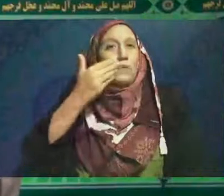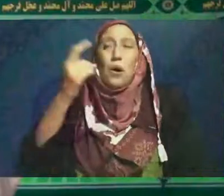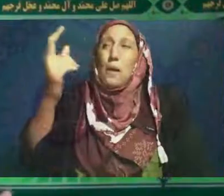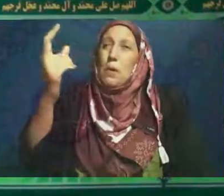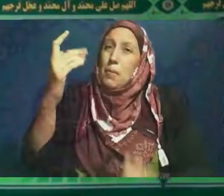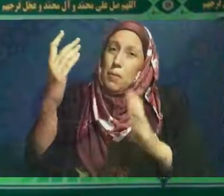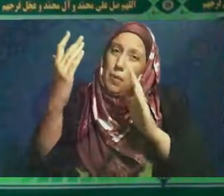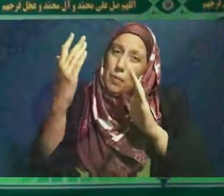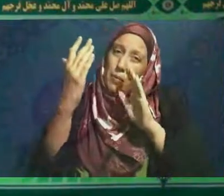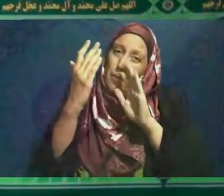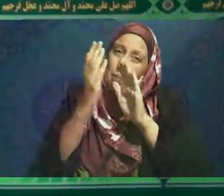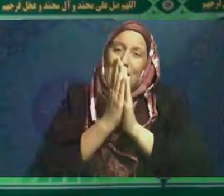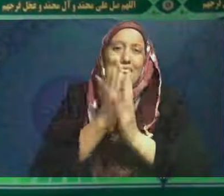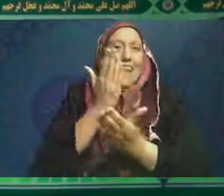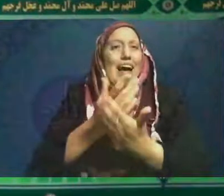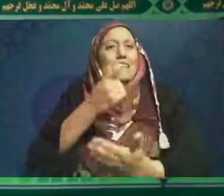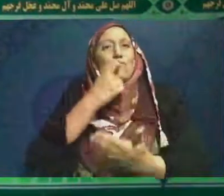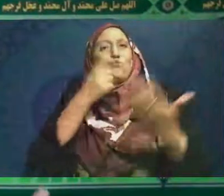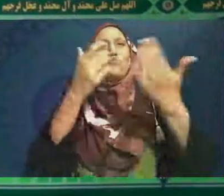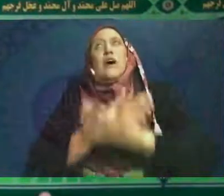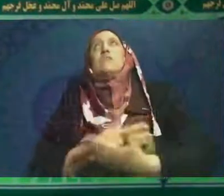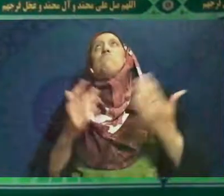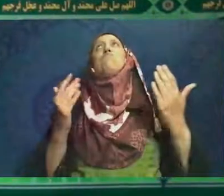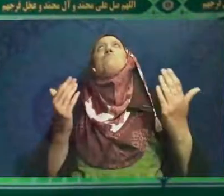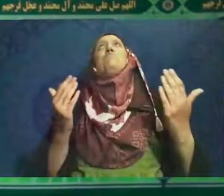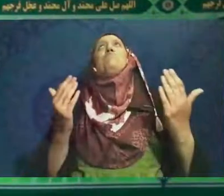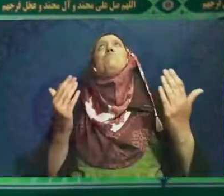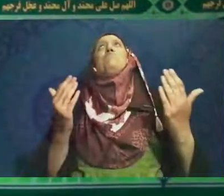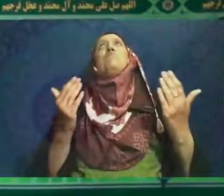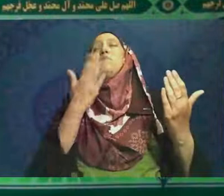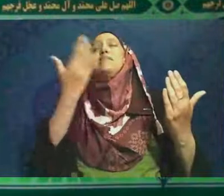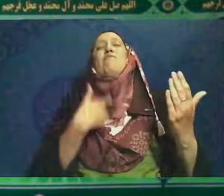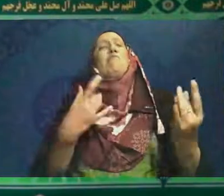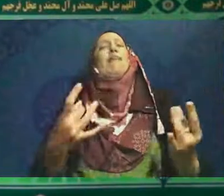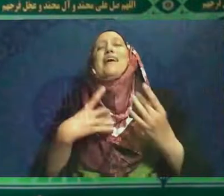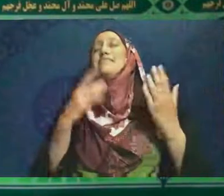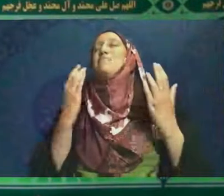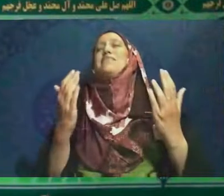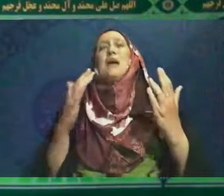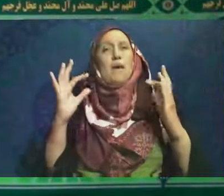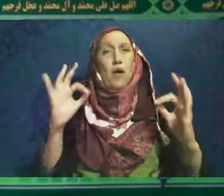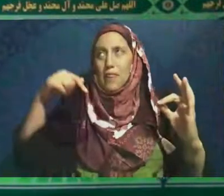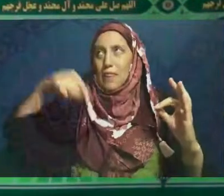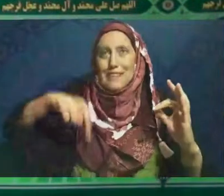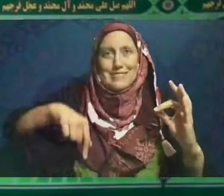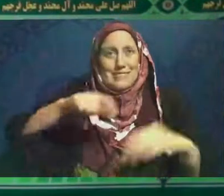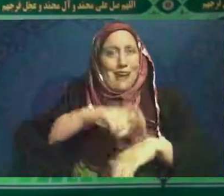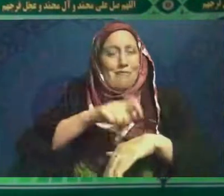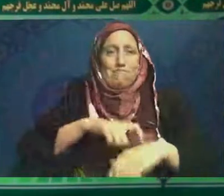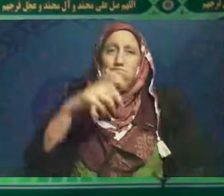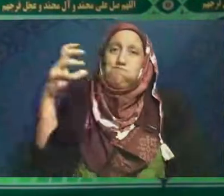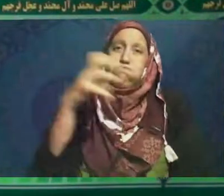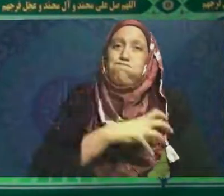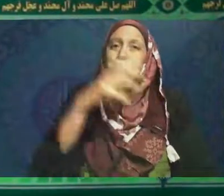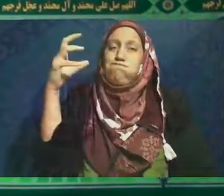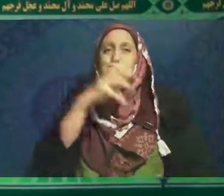to God to bless us, especially in this critical time of combating COVID-19, so